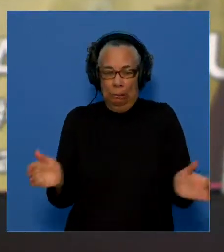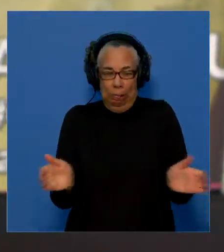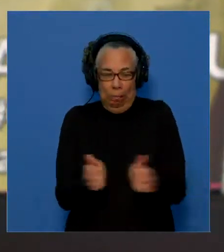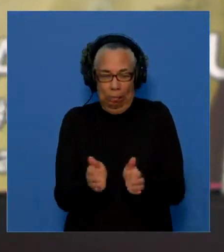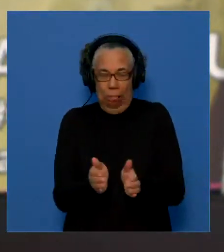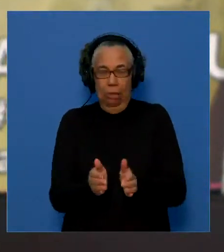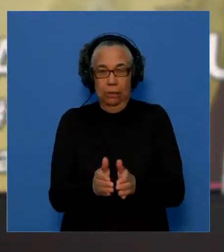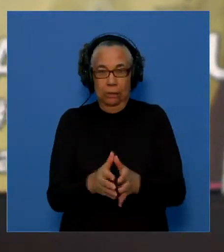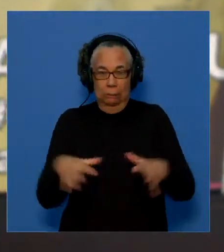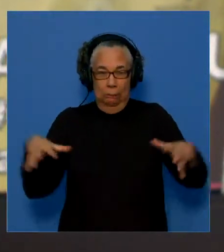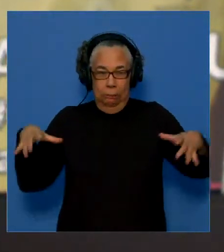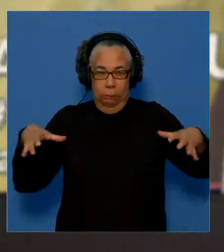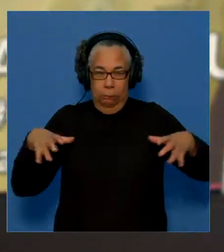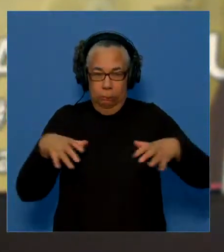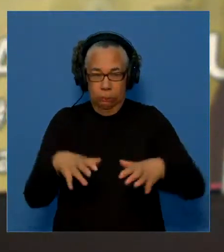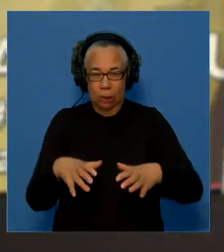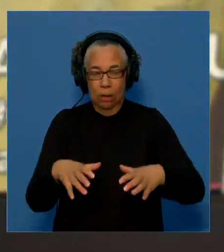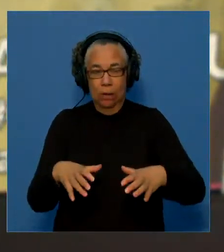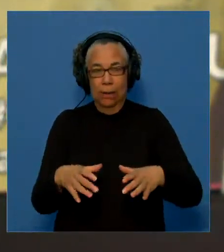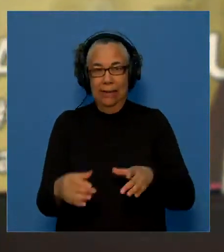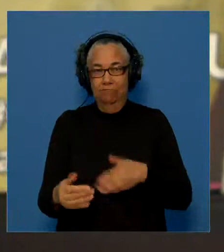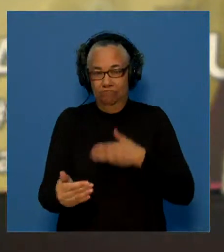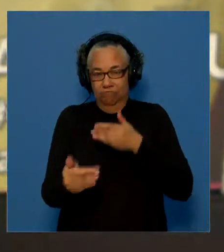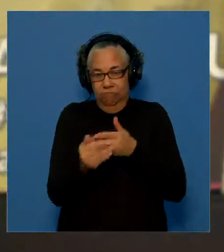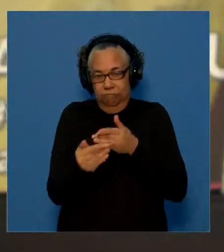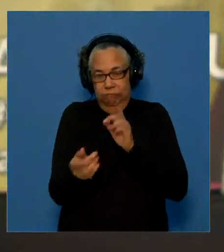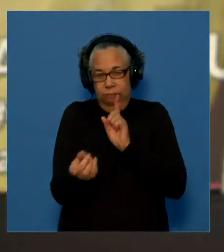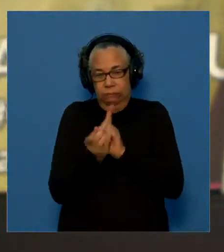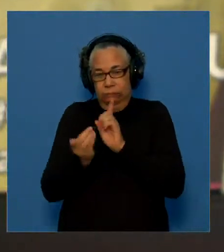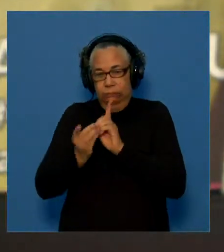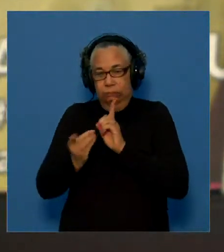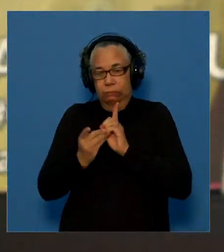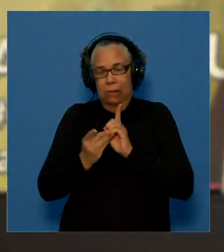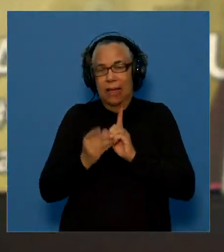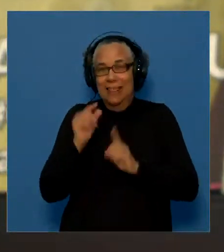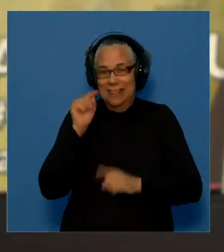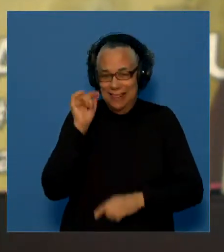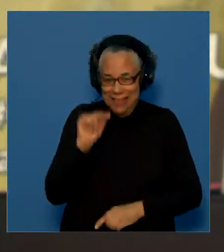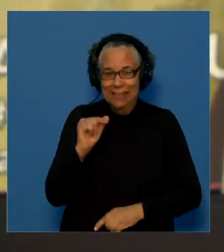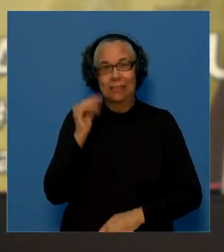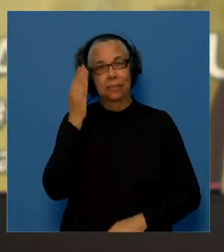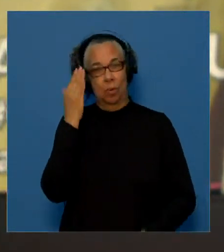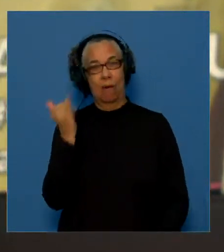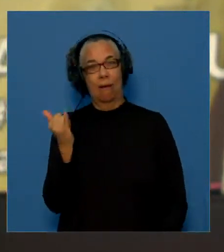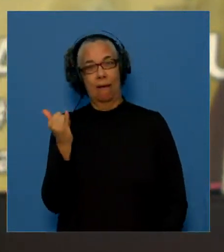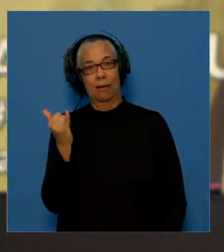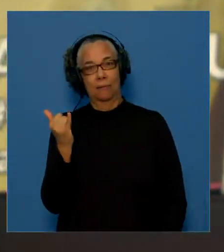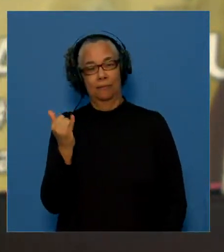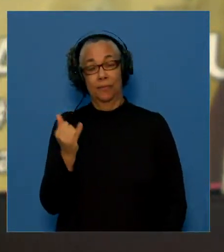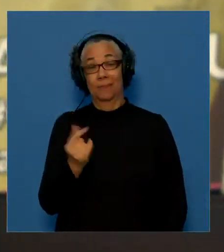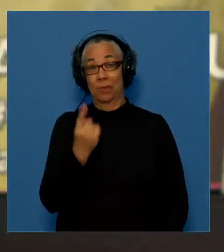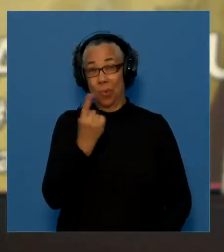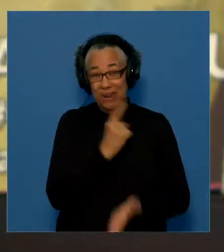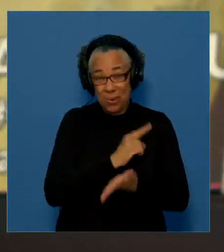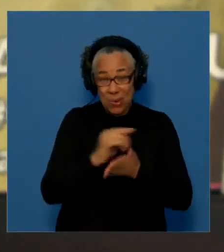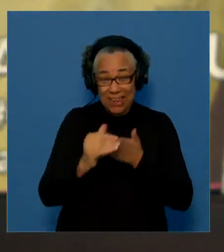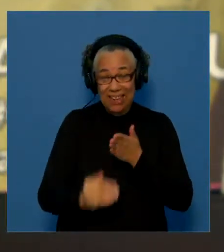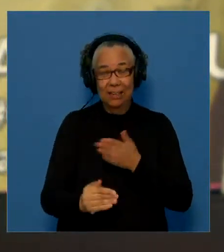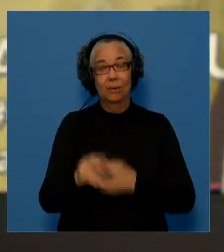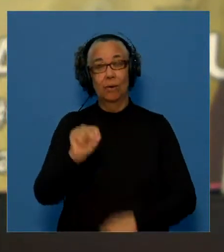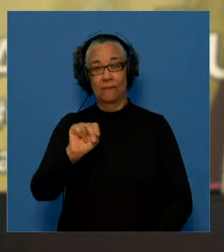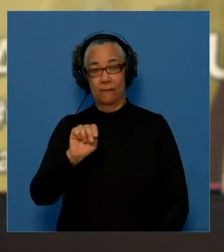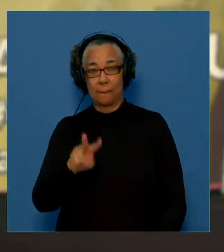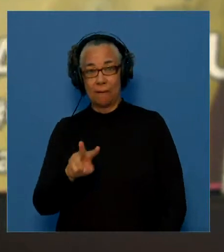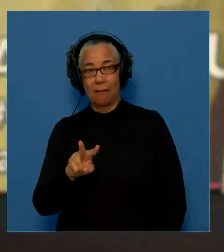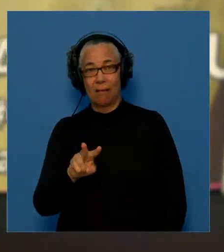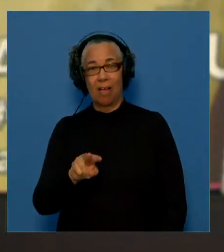crowded places, and close contact settings, this is why. Over the course of one weekend in November, there